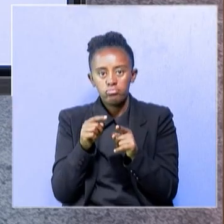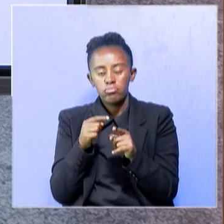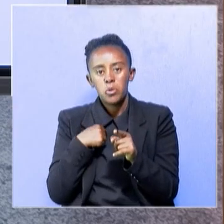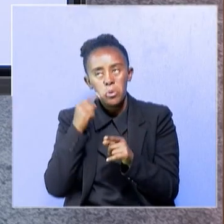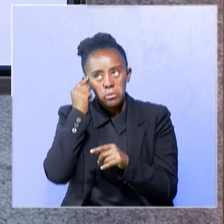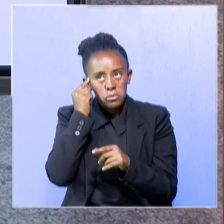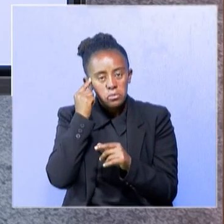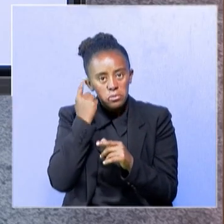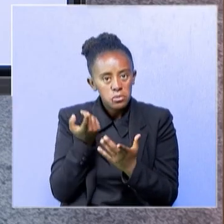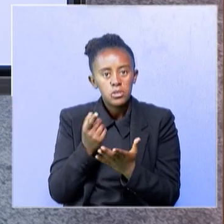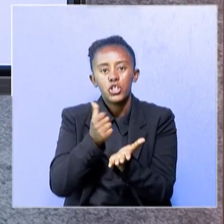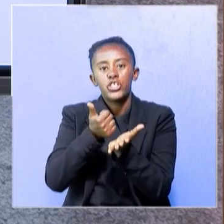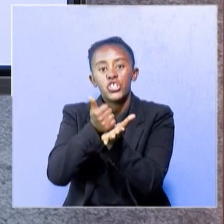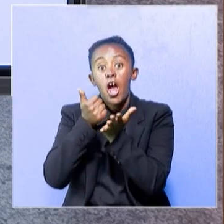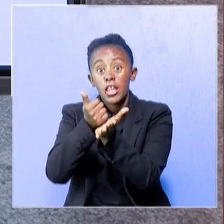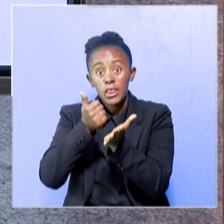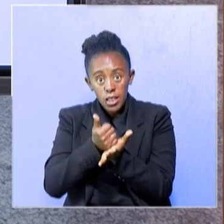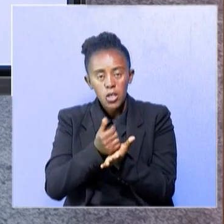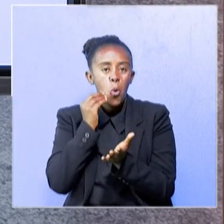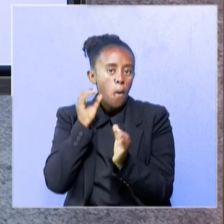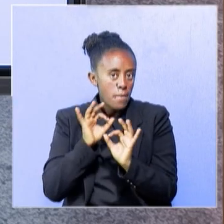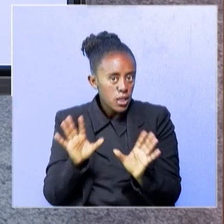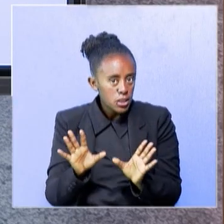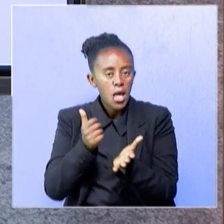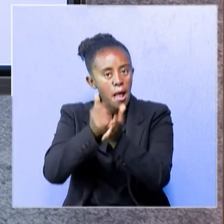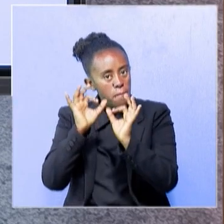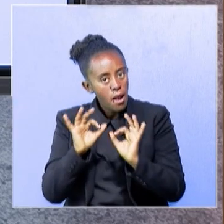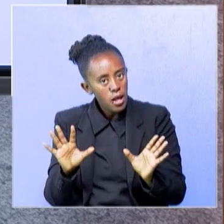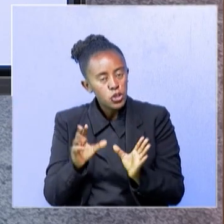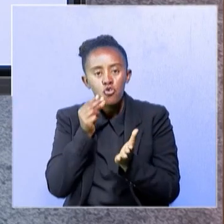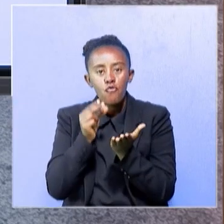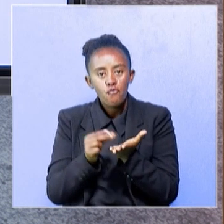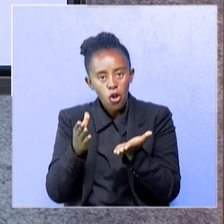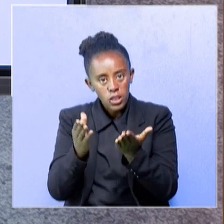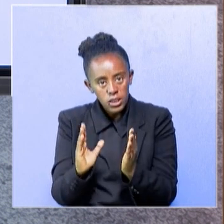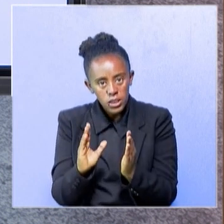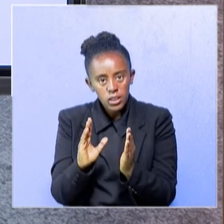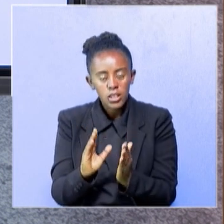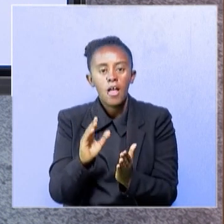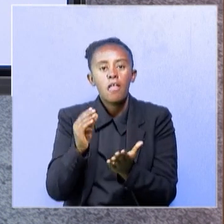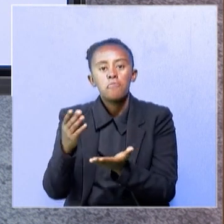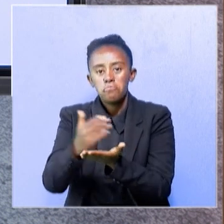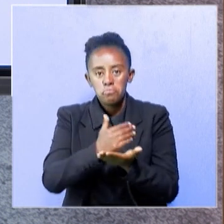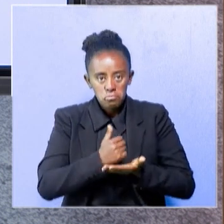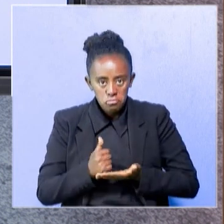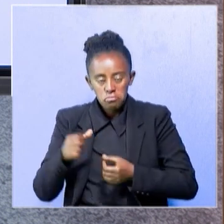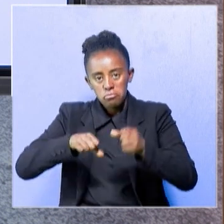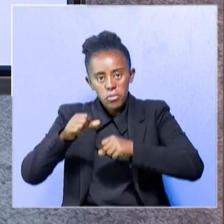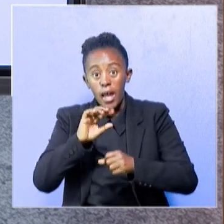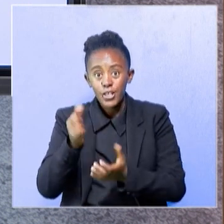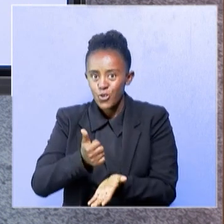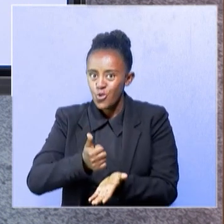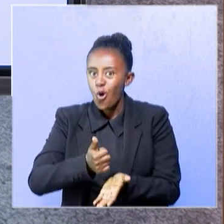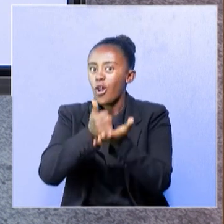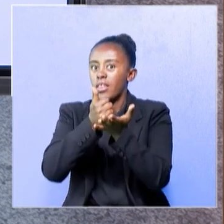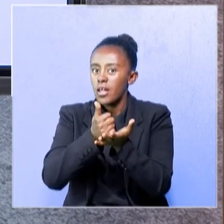think about charity. Homeless, helpless, volunteer, fundraising, and donating. What